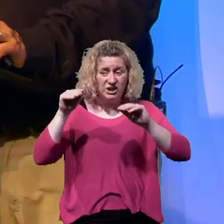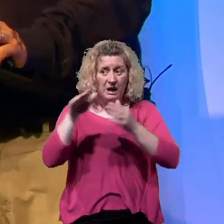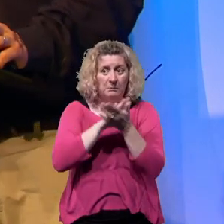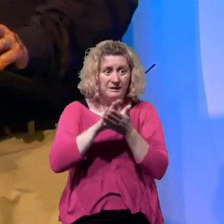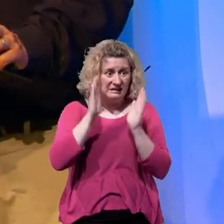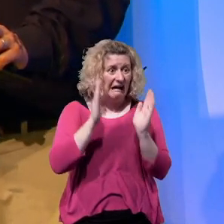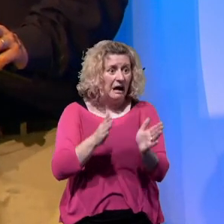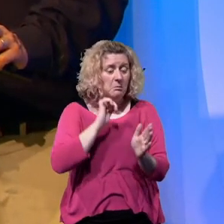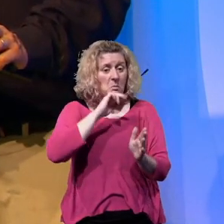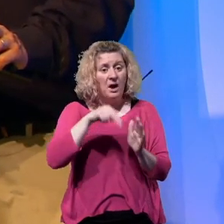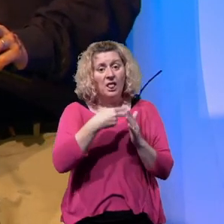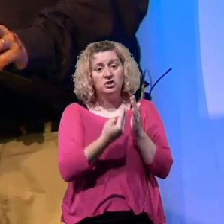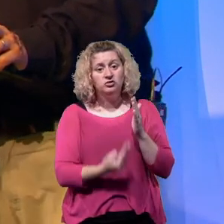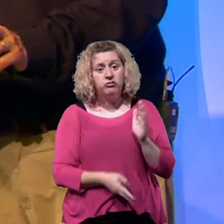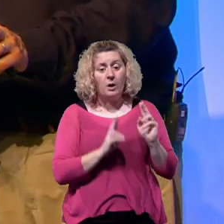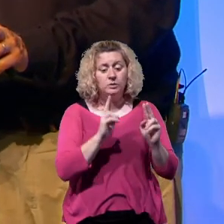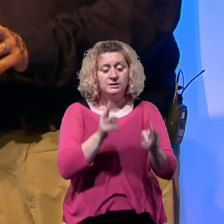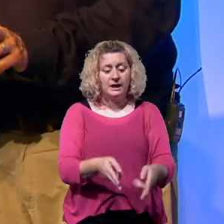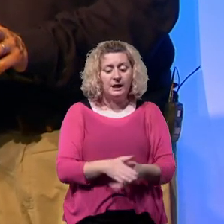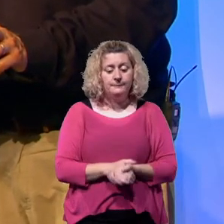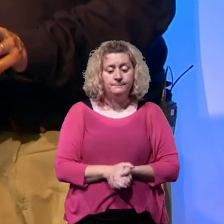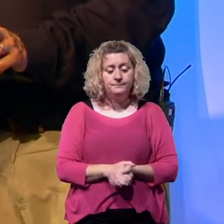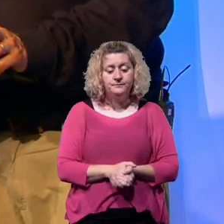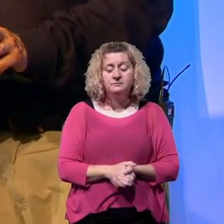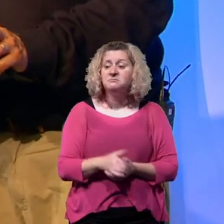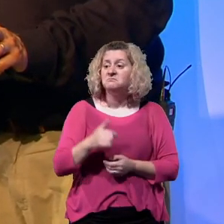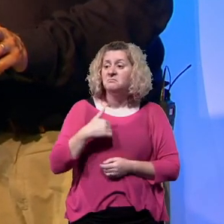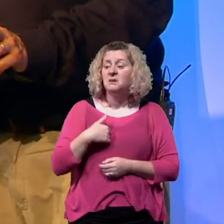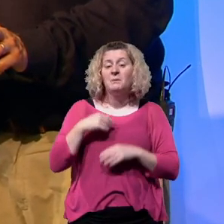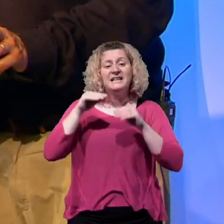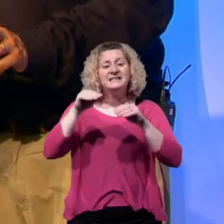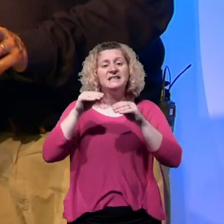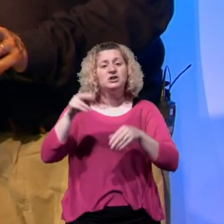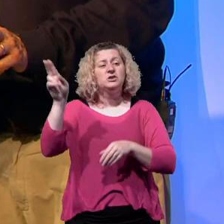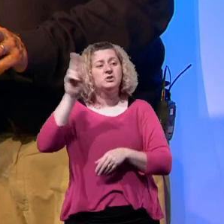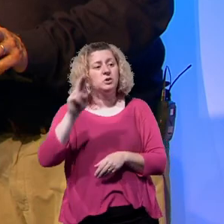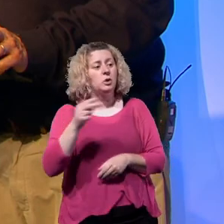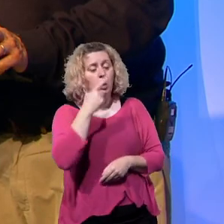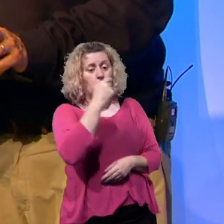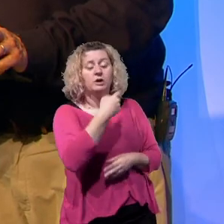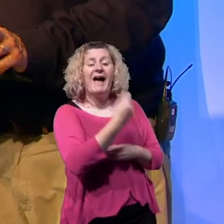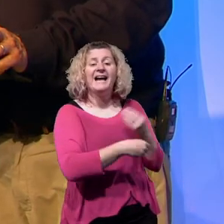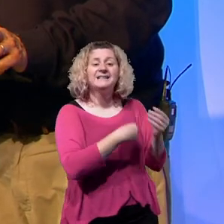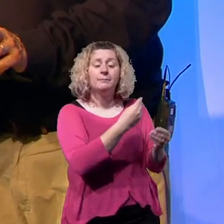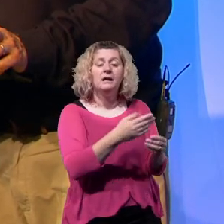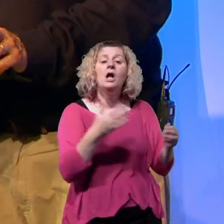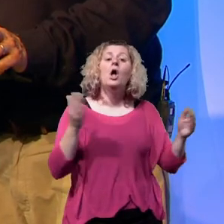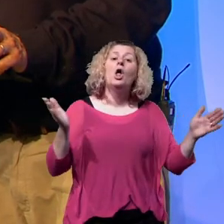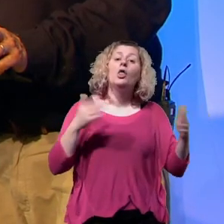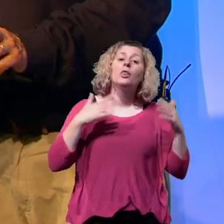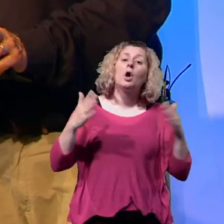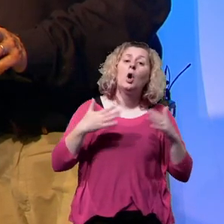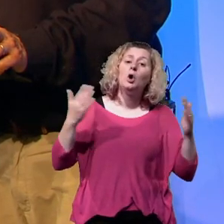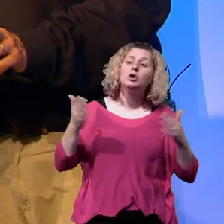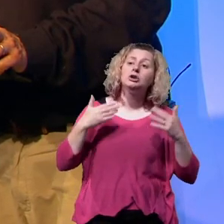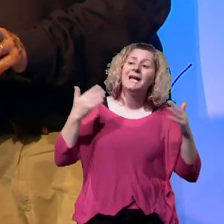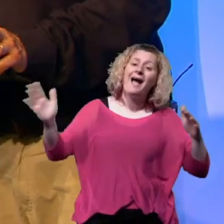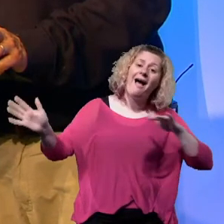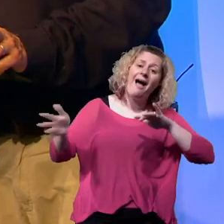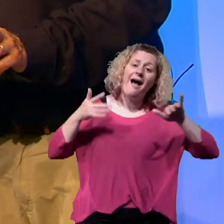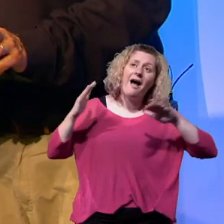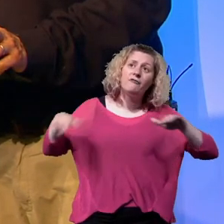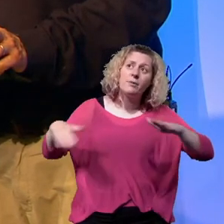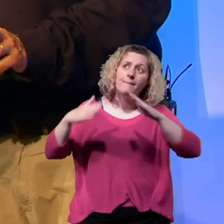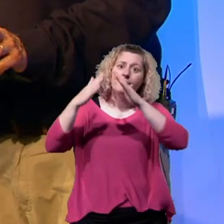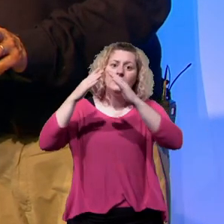had a geography teacher at school, Mr. Howard. He could have said, "Oh, Rico, what's happening is the cold air from the mountains is meeting the warm air from the sea,